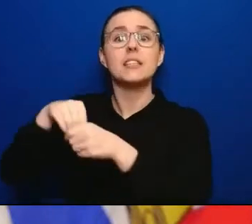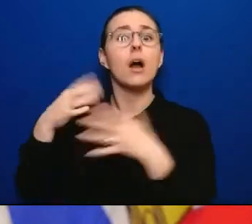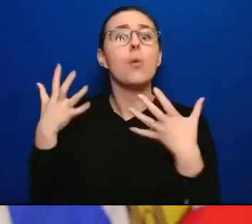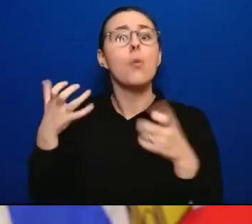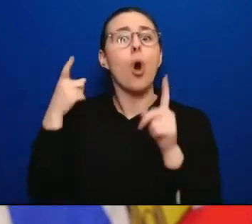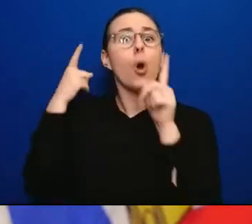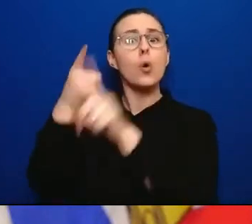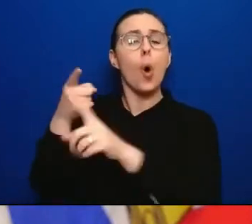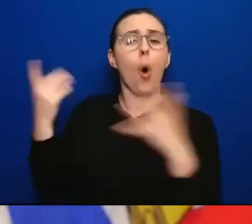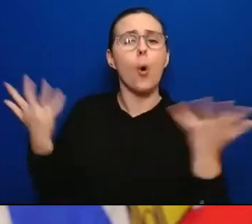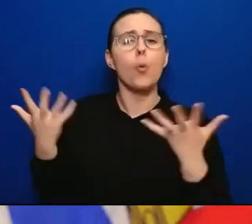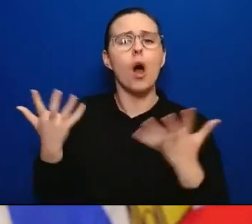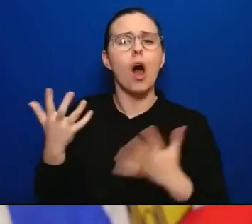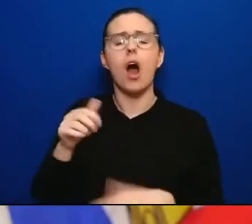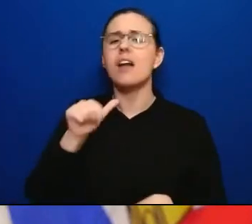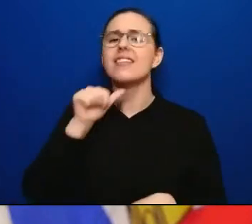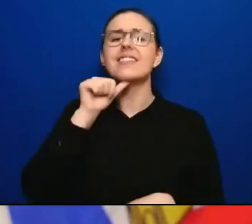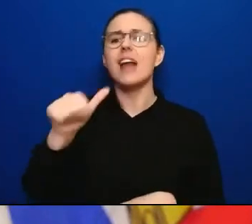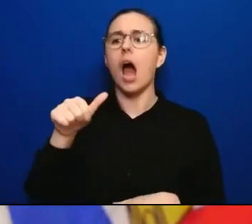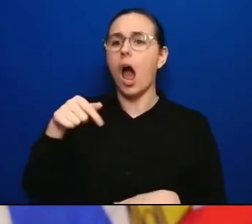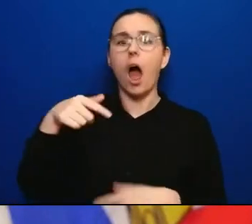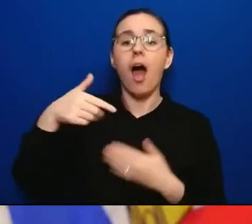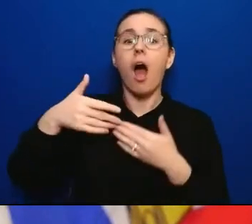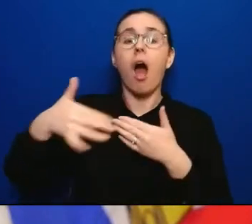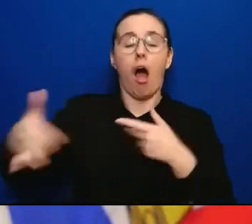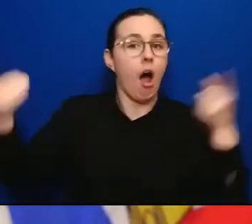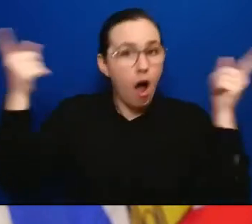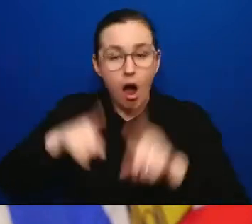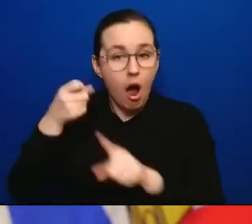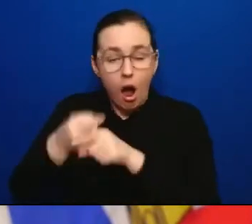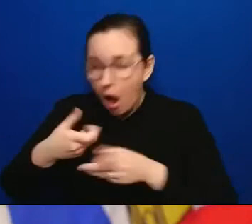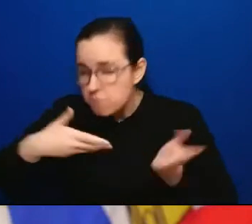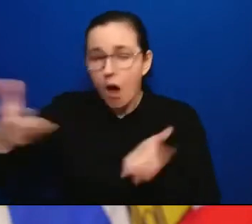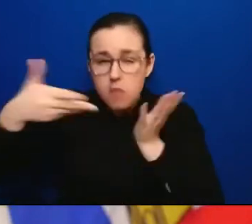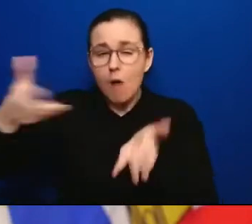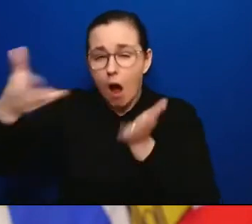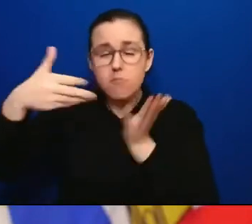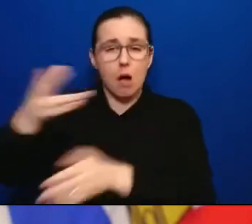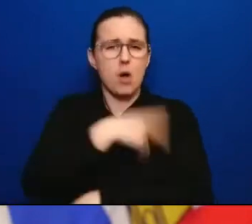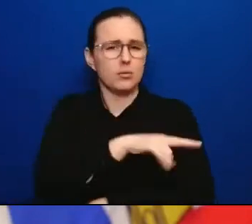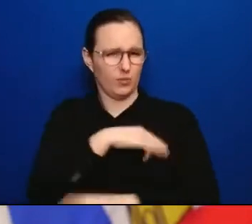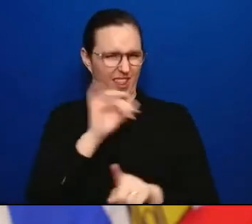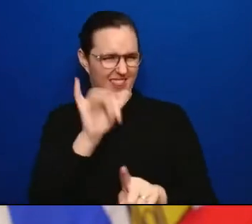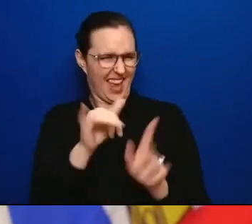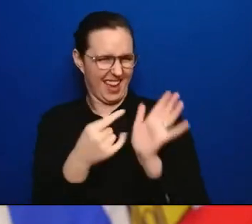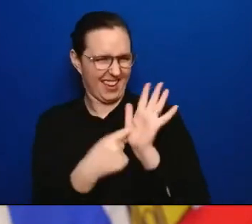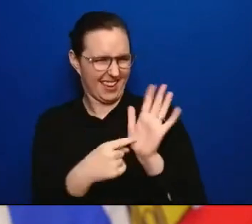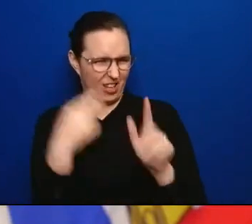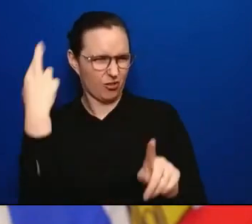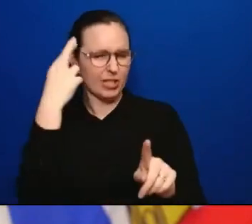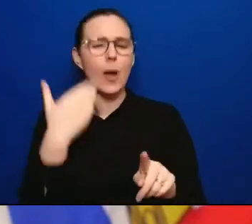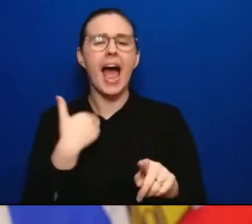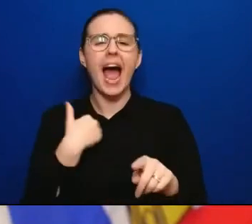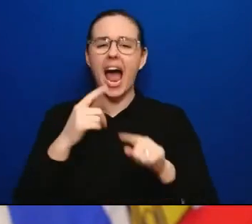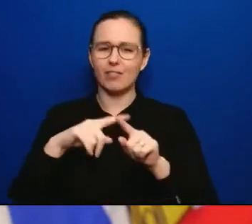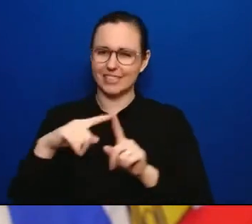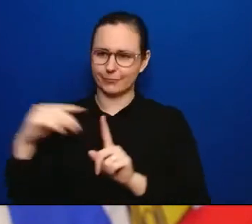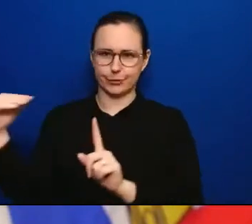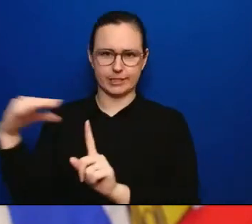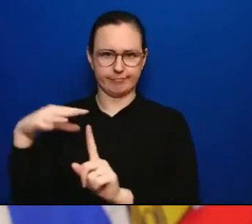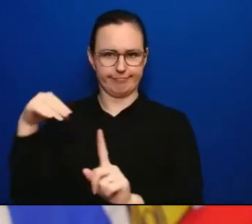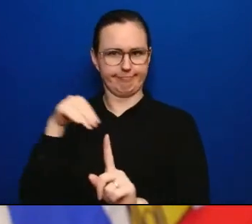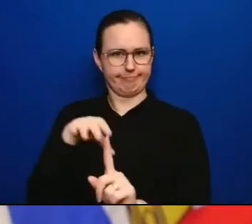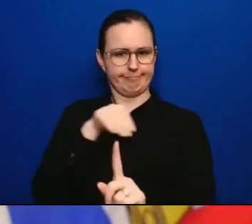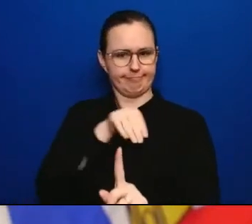settings, that we're not going to have a surge of people hospitalized because of transmission. So there are different factors that we look at